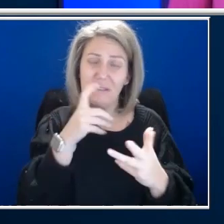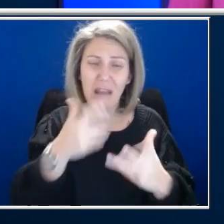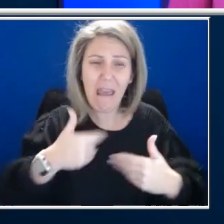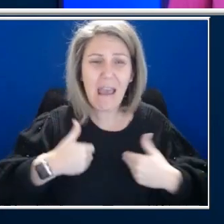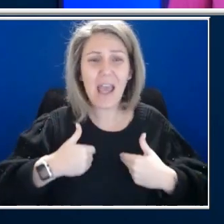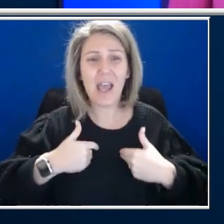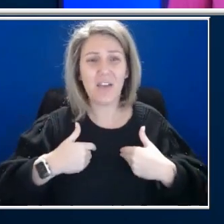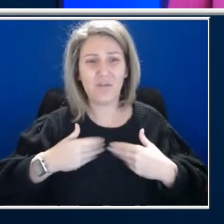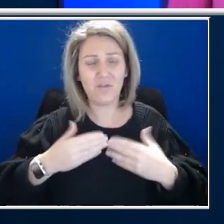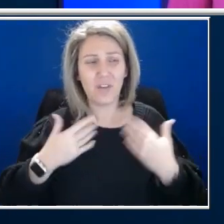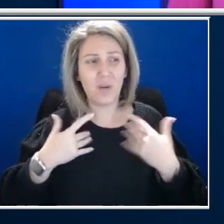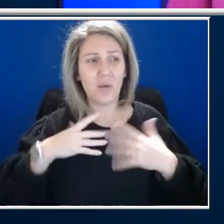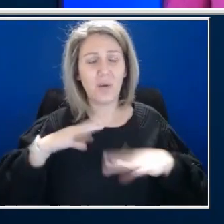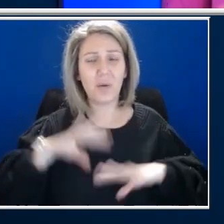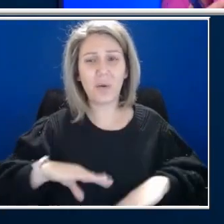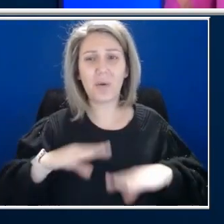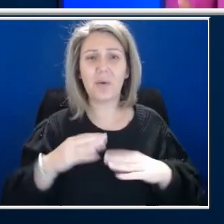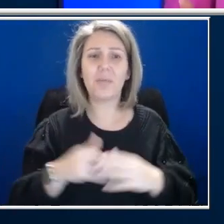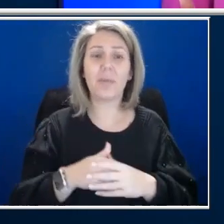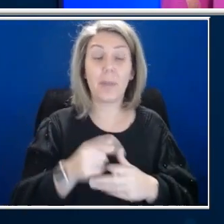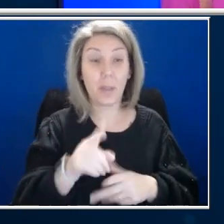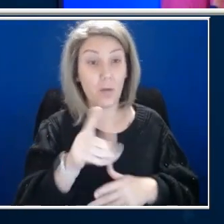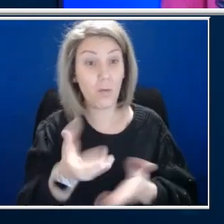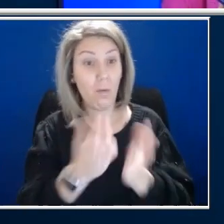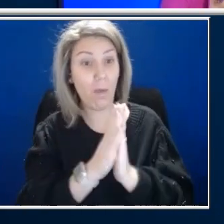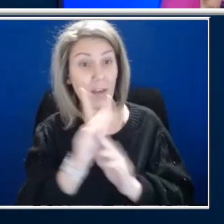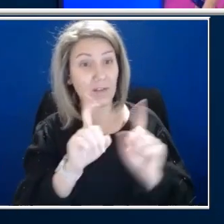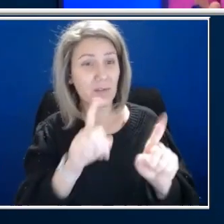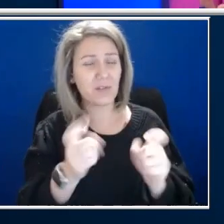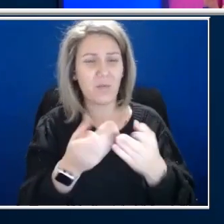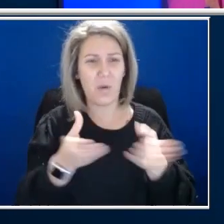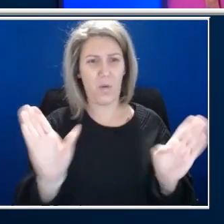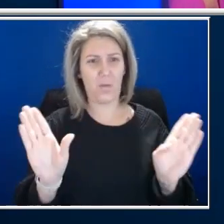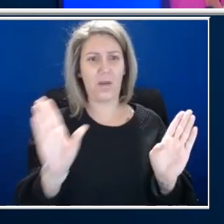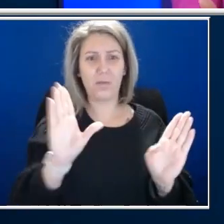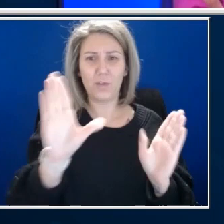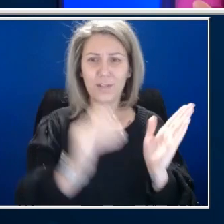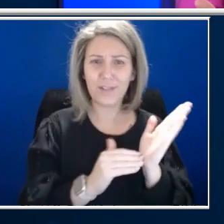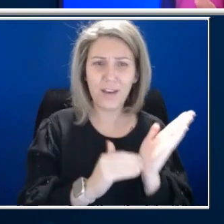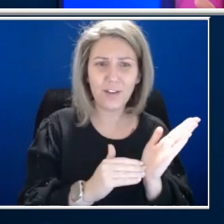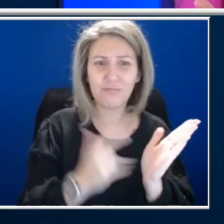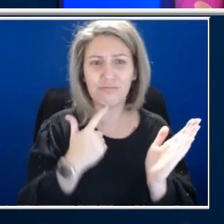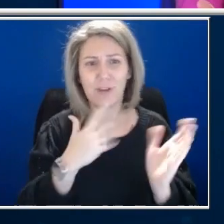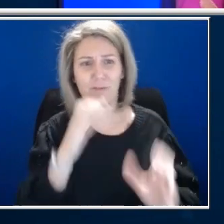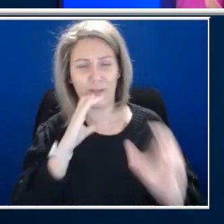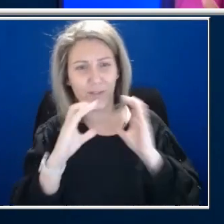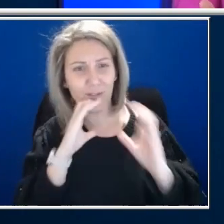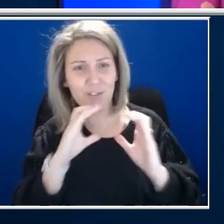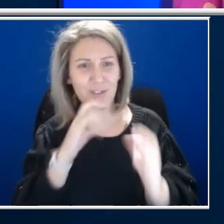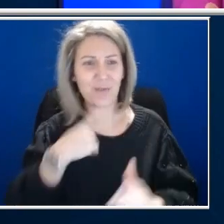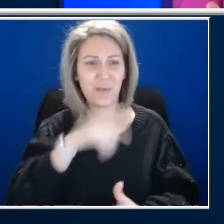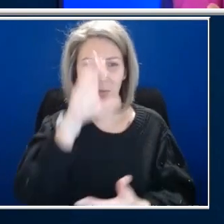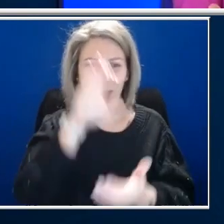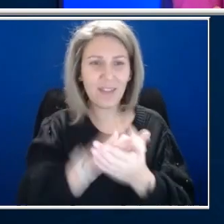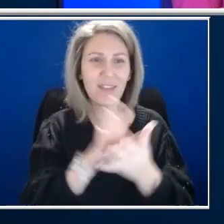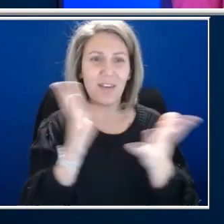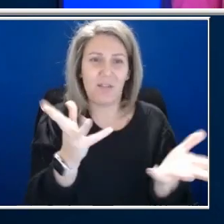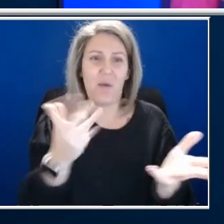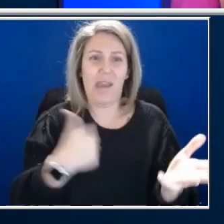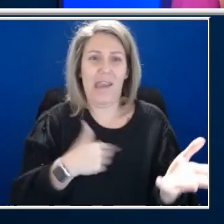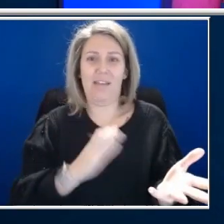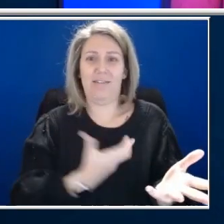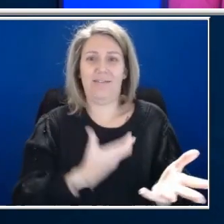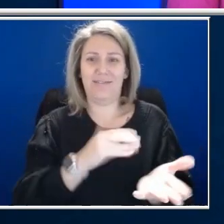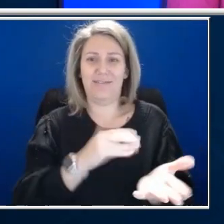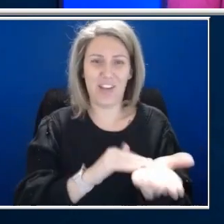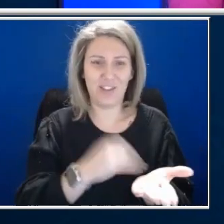these questions and you want to open up to your doctor and have that conversation. And we tend to believe what our doctors tell us. So you took this a